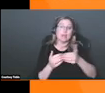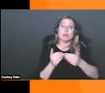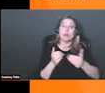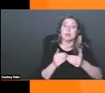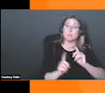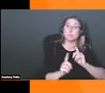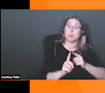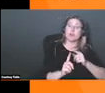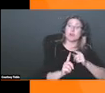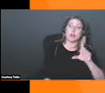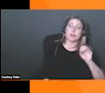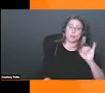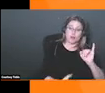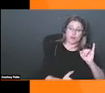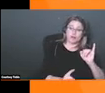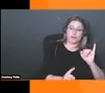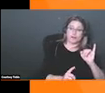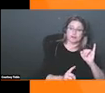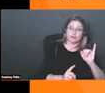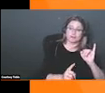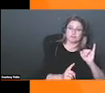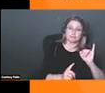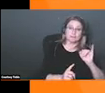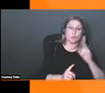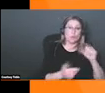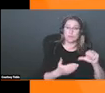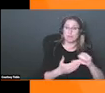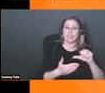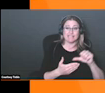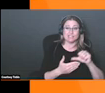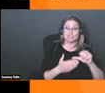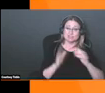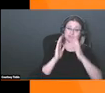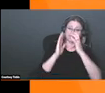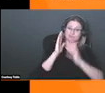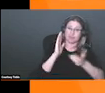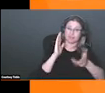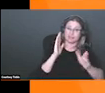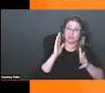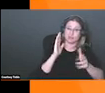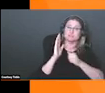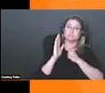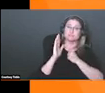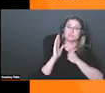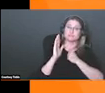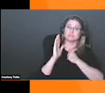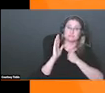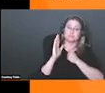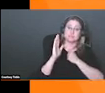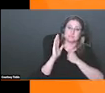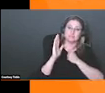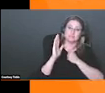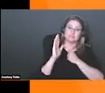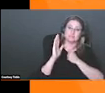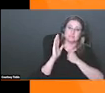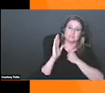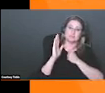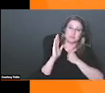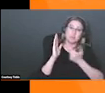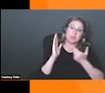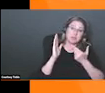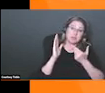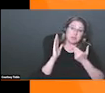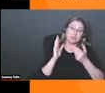inquiry was, or the way we did it, 1 page. You might want to add some additional